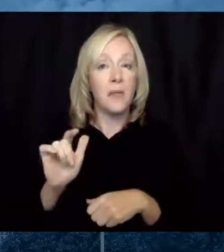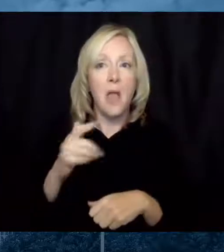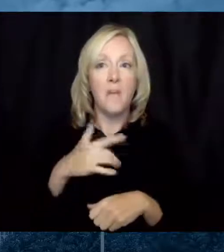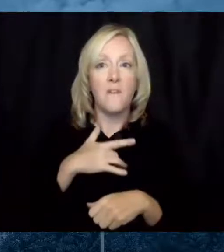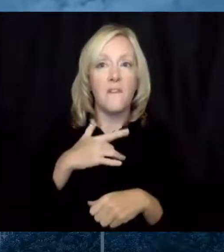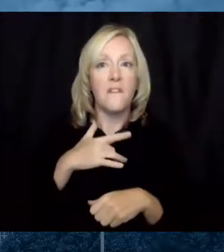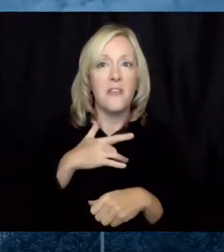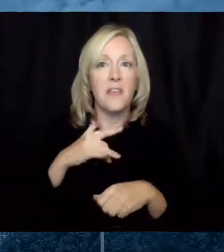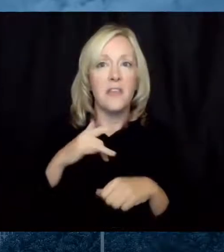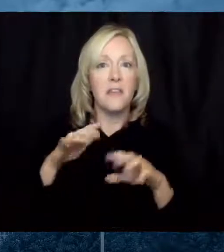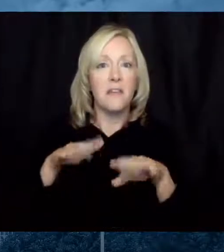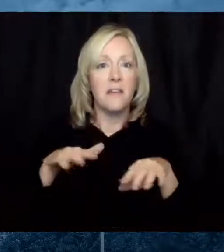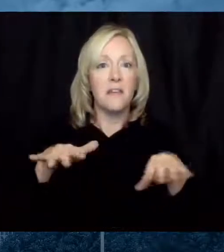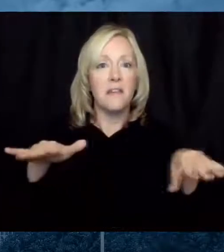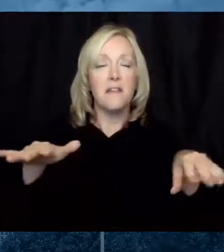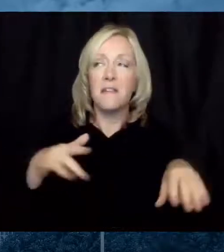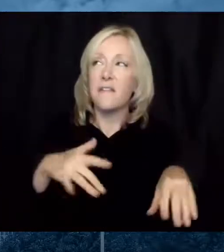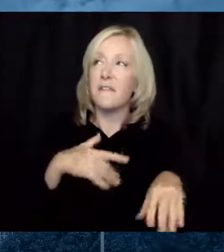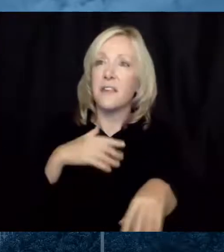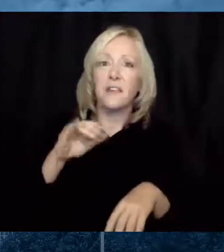know she's so happy right now.